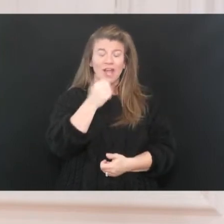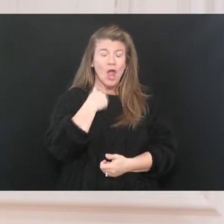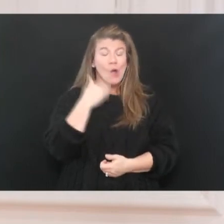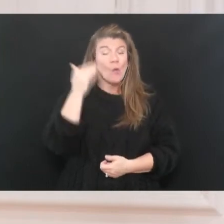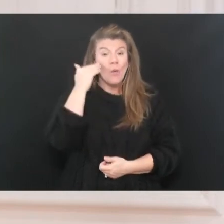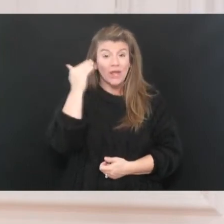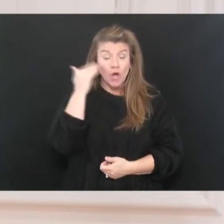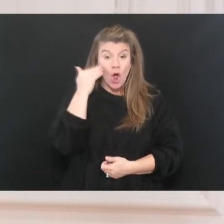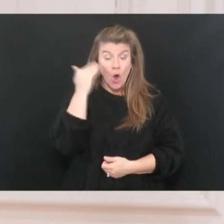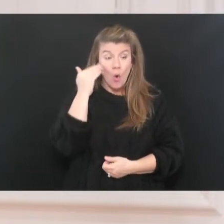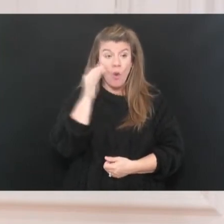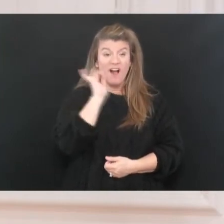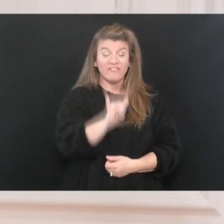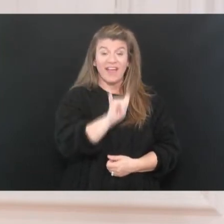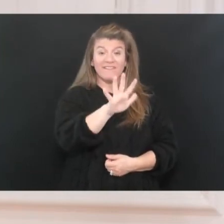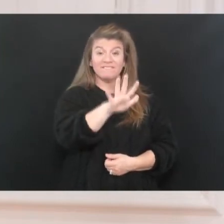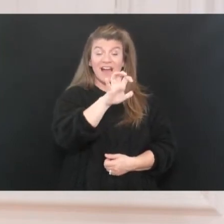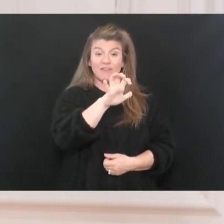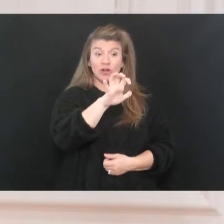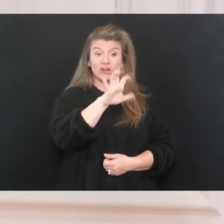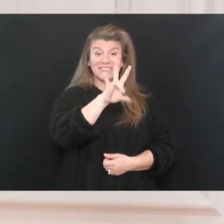the